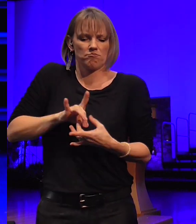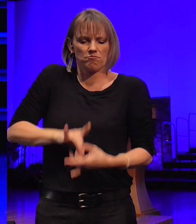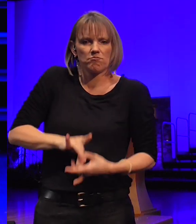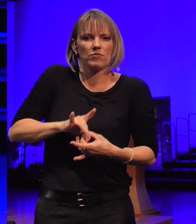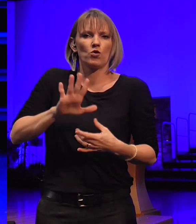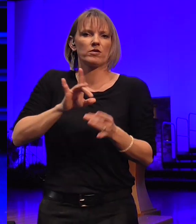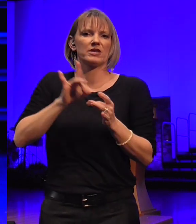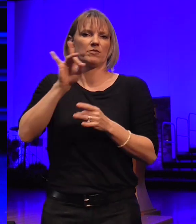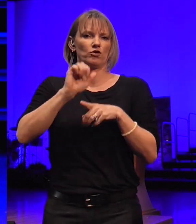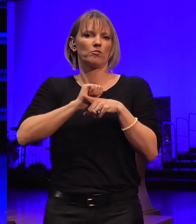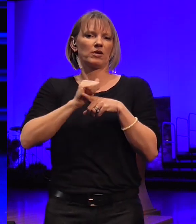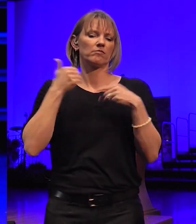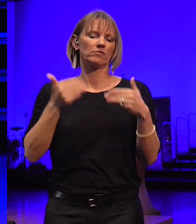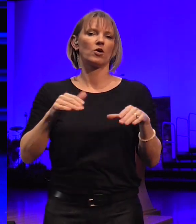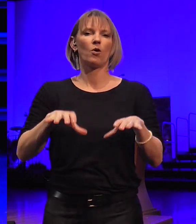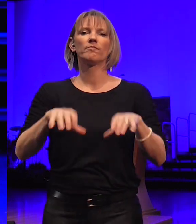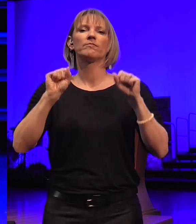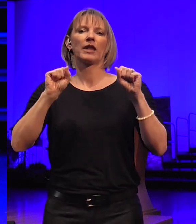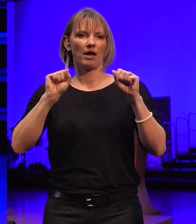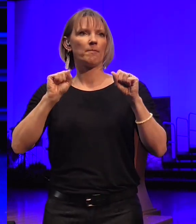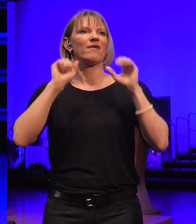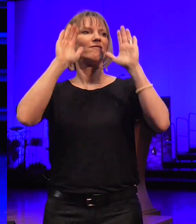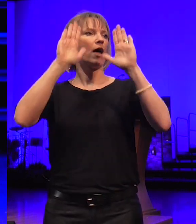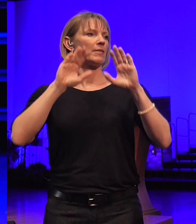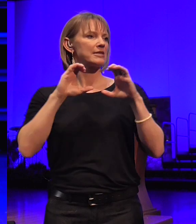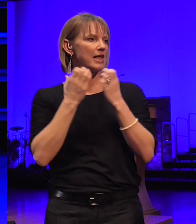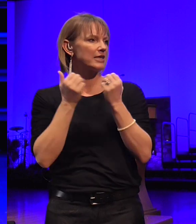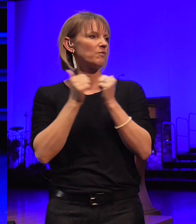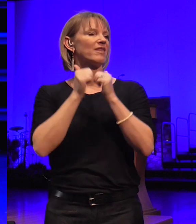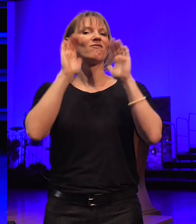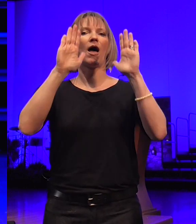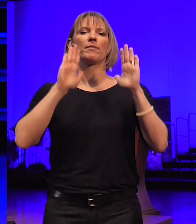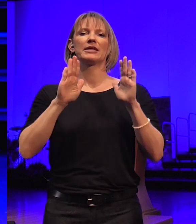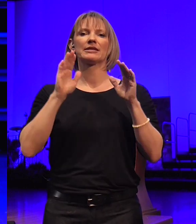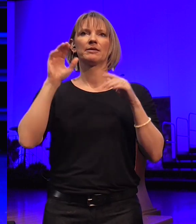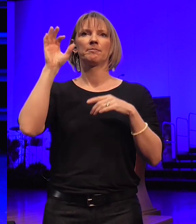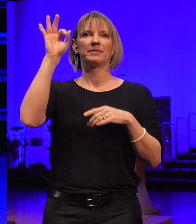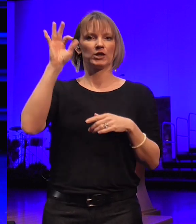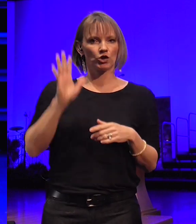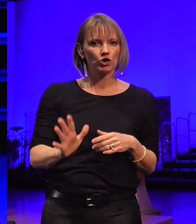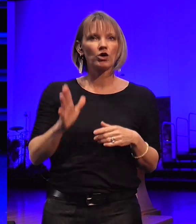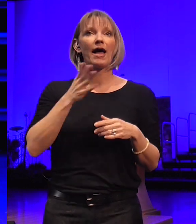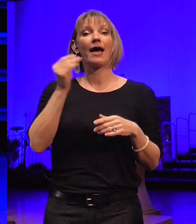practice, take one of these fabulous classes with these fabulous ministers and other